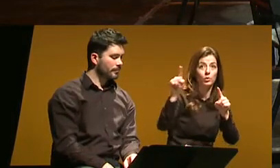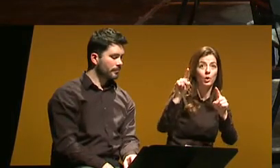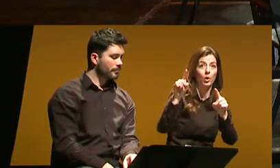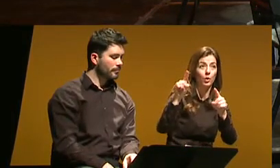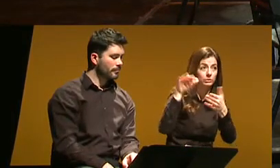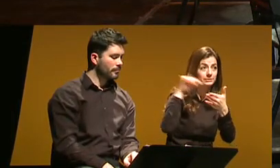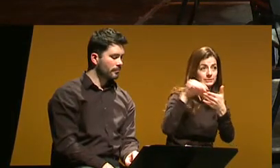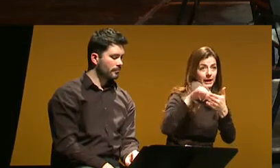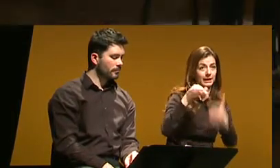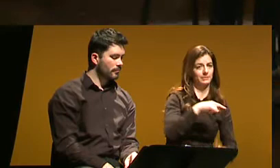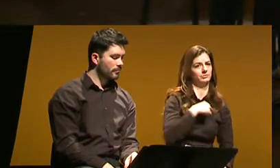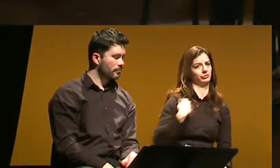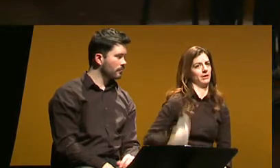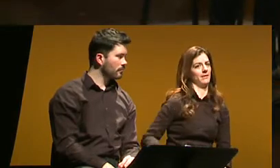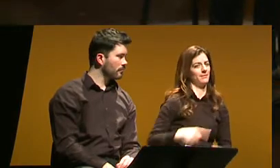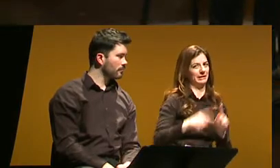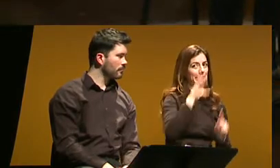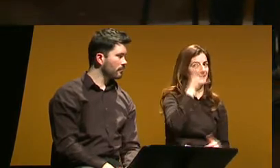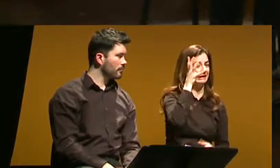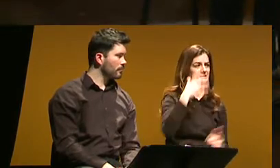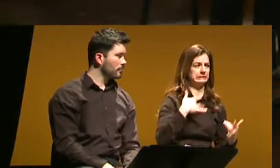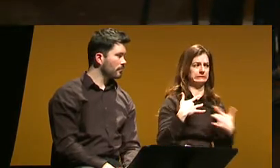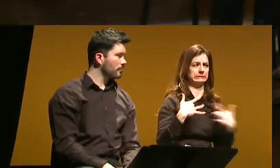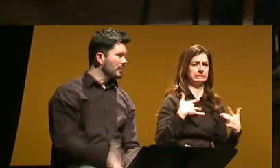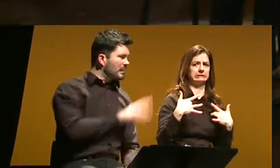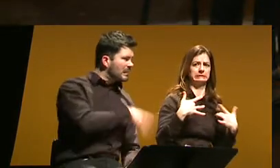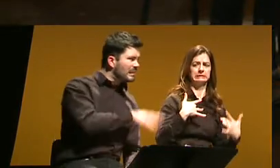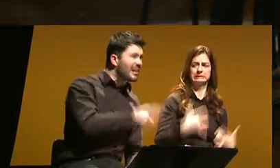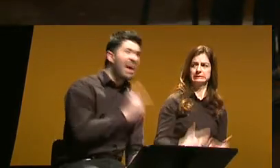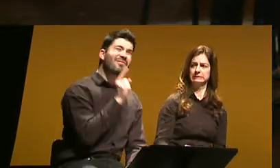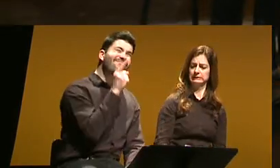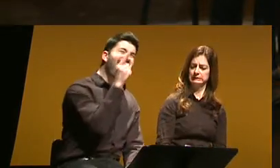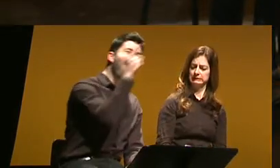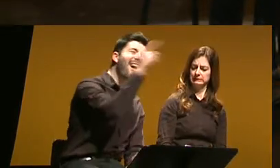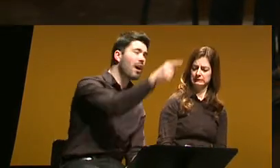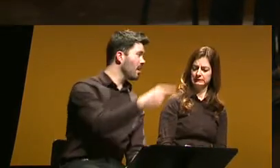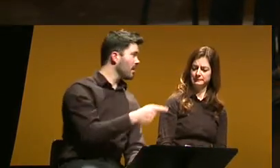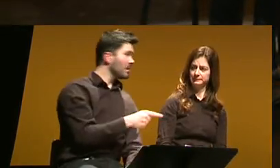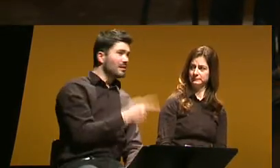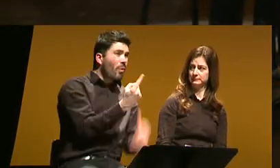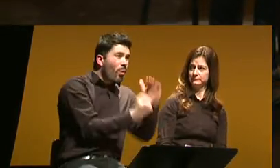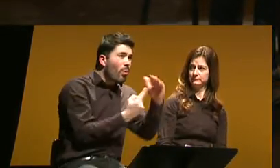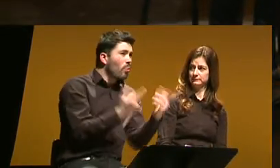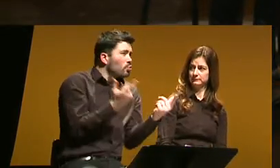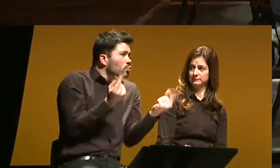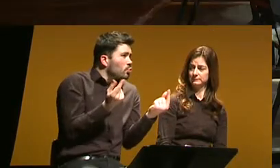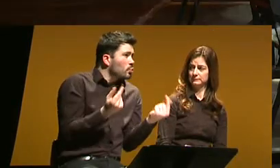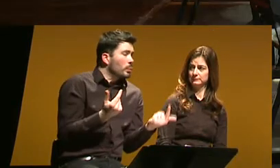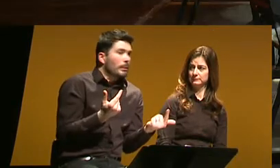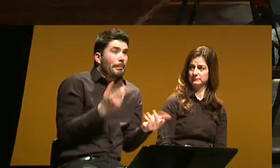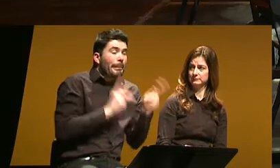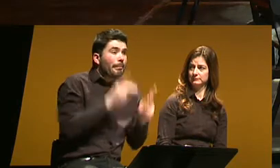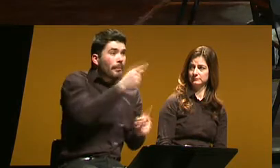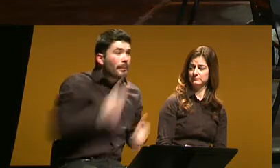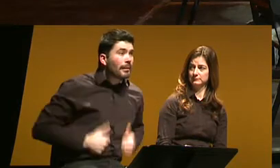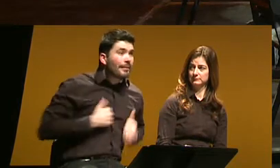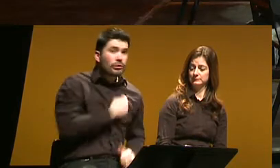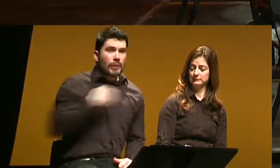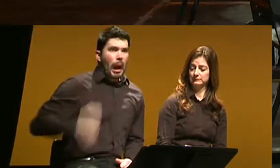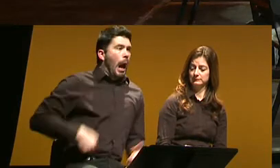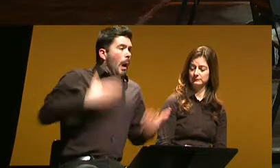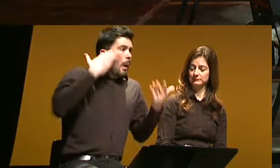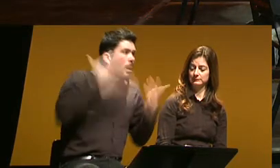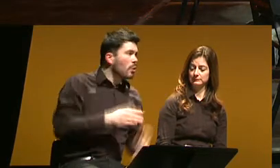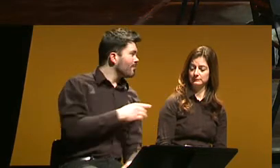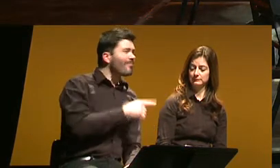My parents are very concerned. It's so far away. What will you do there by yourself? We don't know anyone in China. Why can't you just